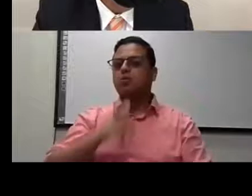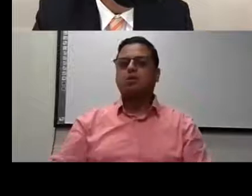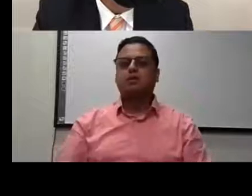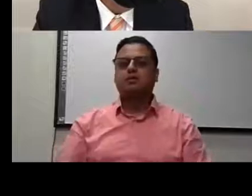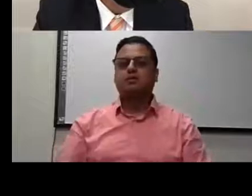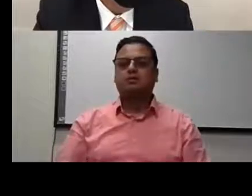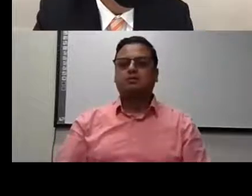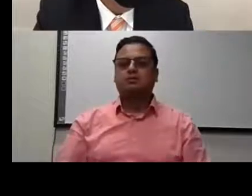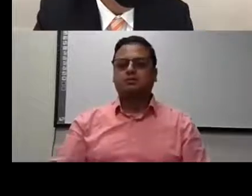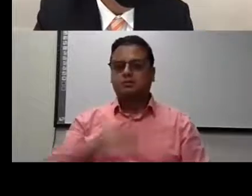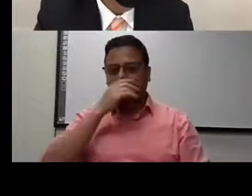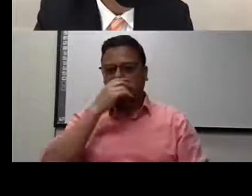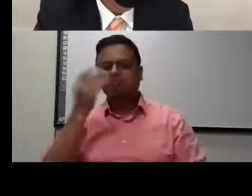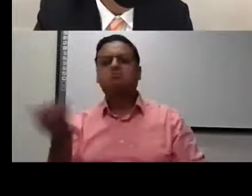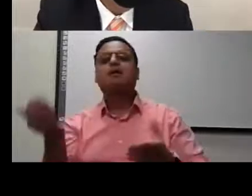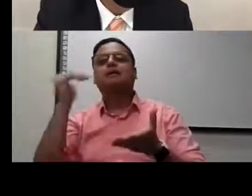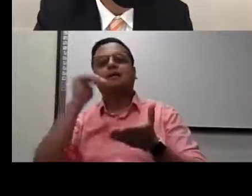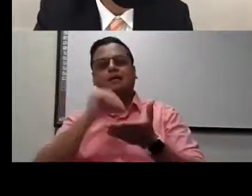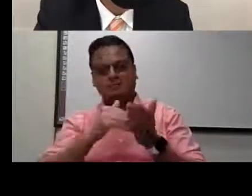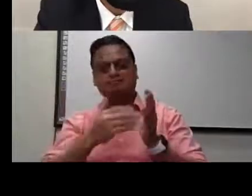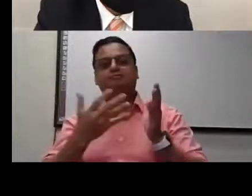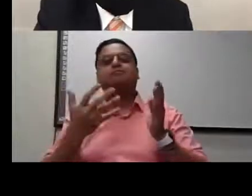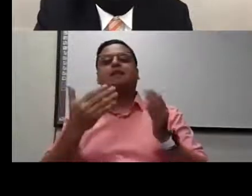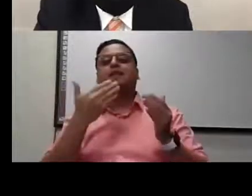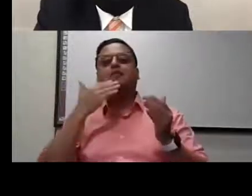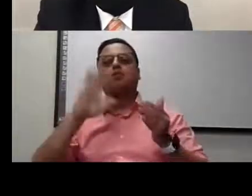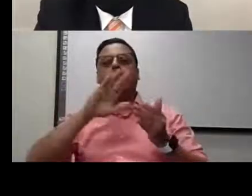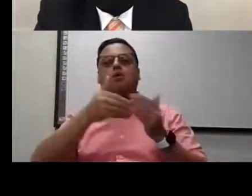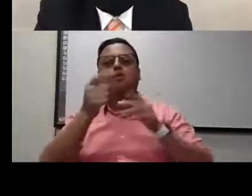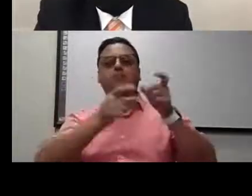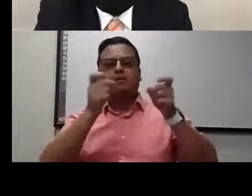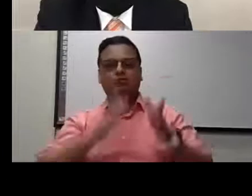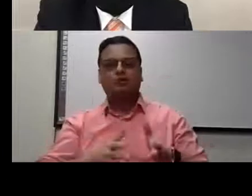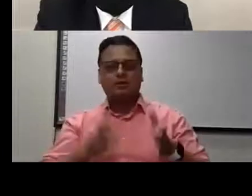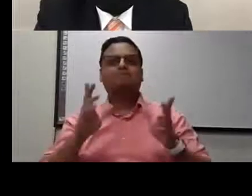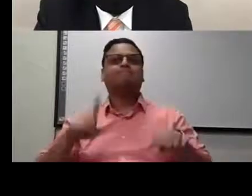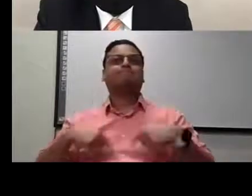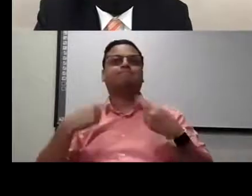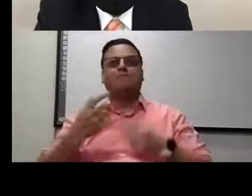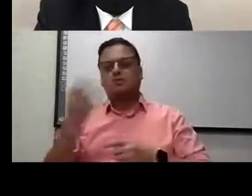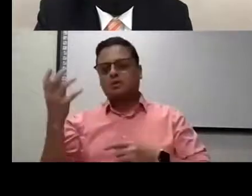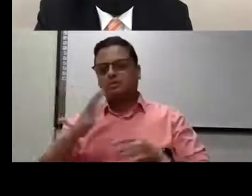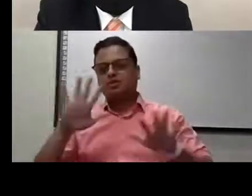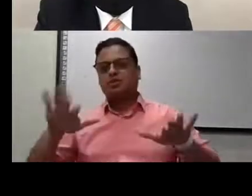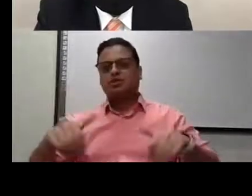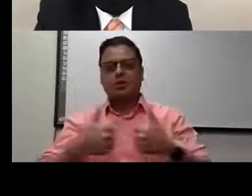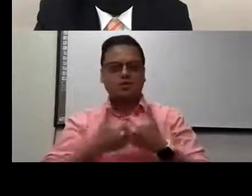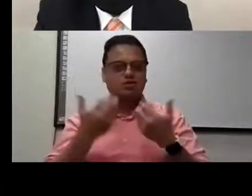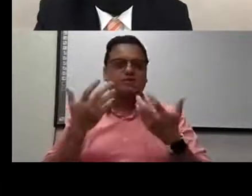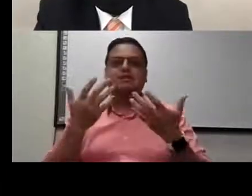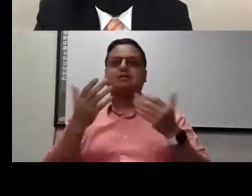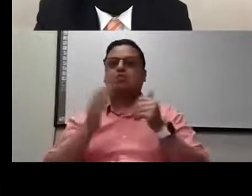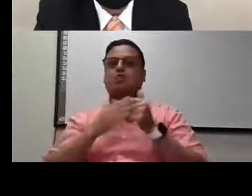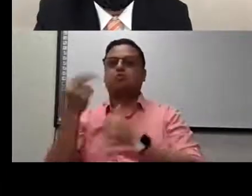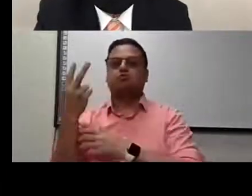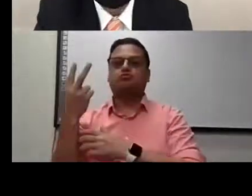Just to echo, thanks to all of the administrators. It's been an incredibly challenging last almost 2